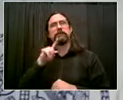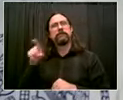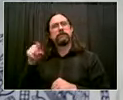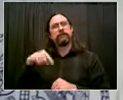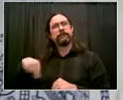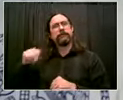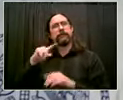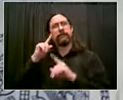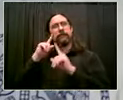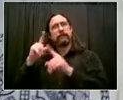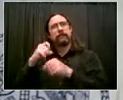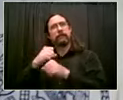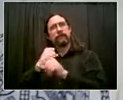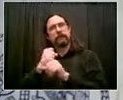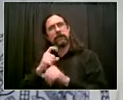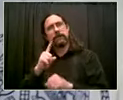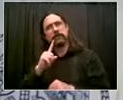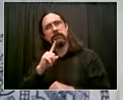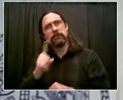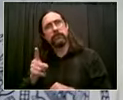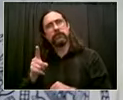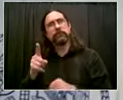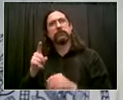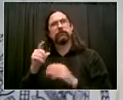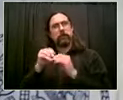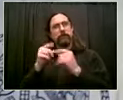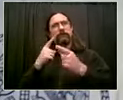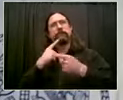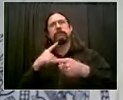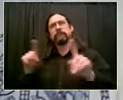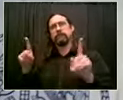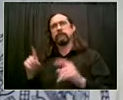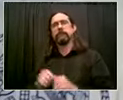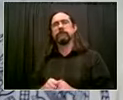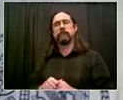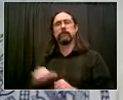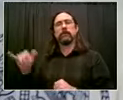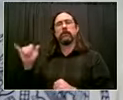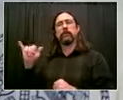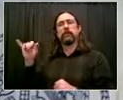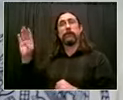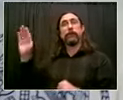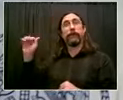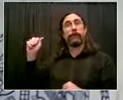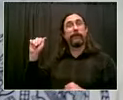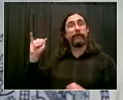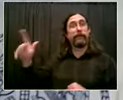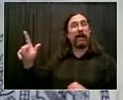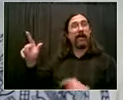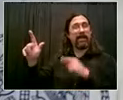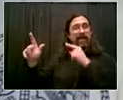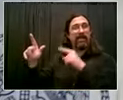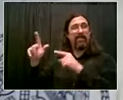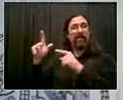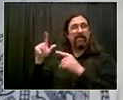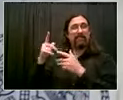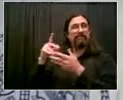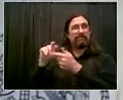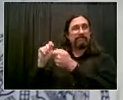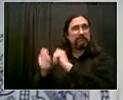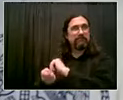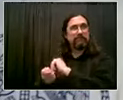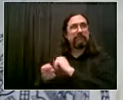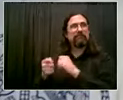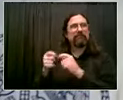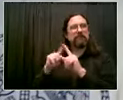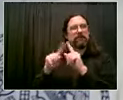We made some tweaks all working together with the legislature last year. That was a step forward. There's some more to do. We're going to continue that conversation. When the legislature